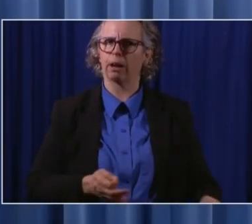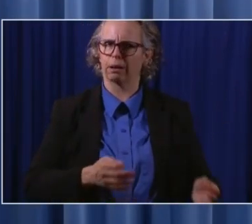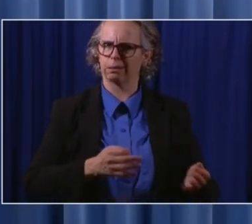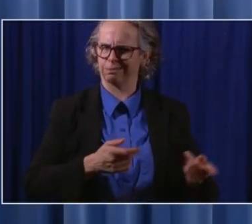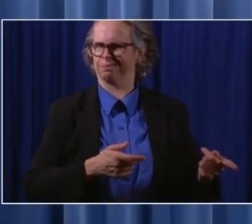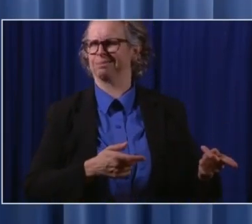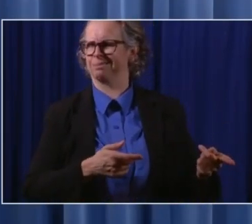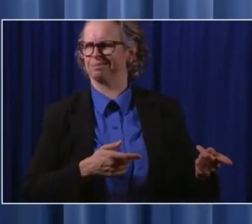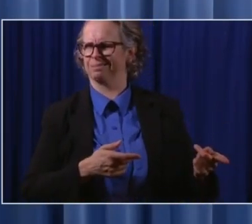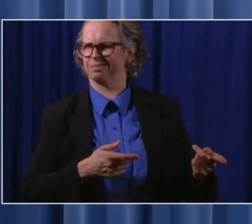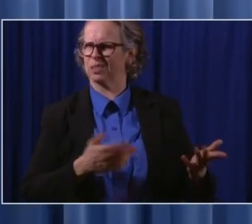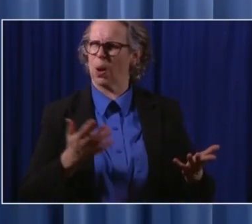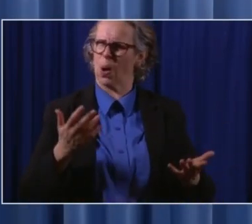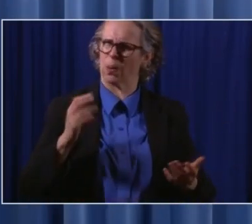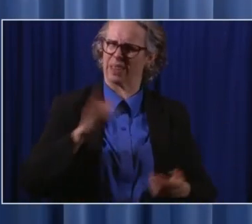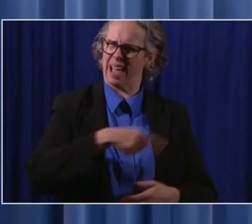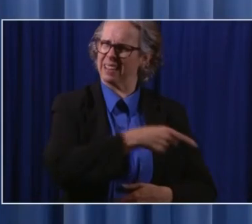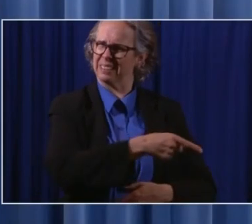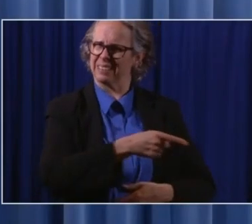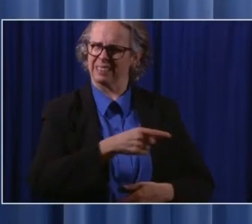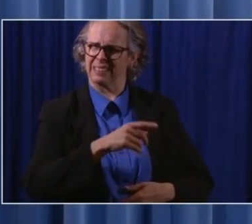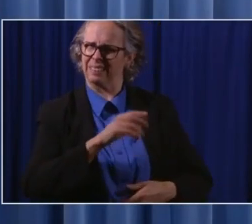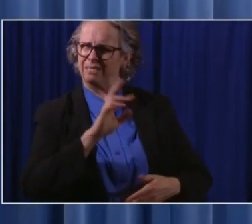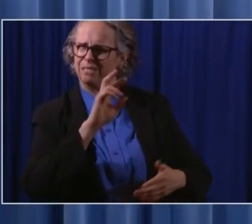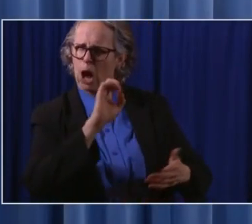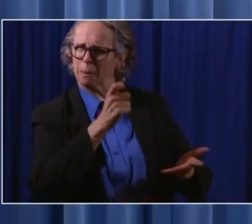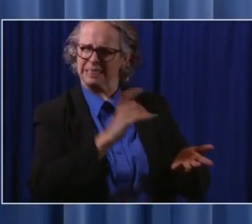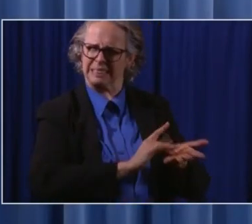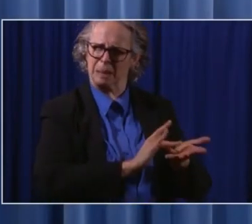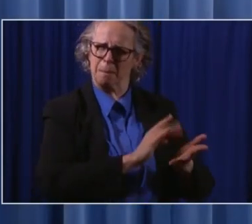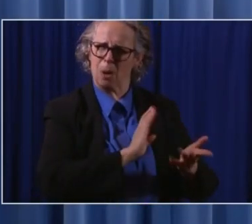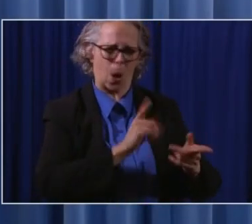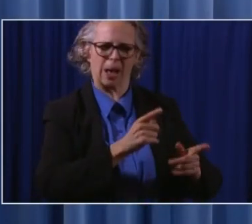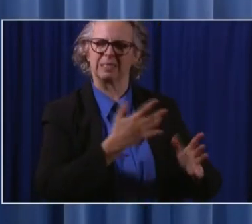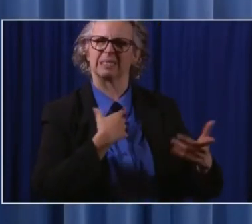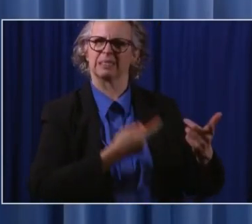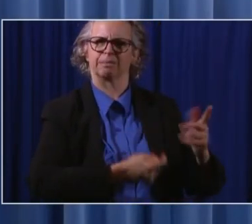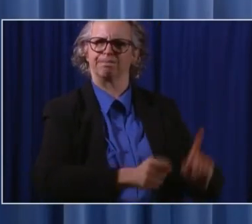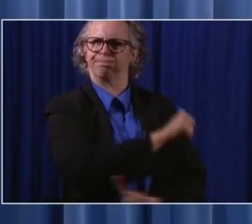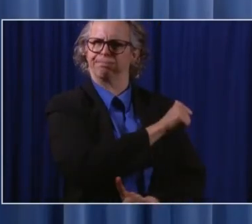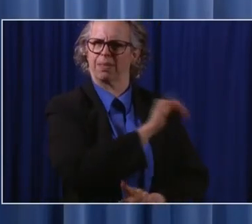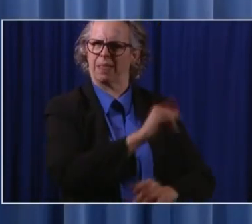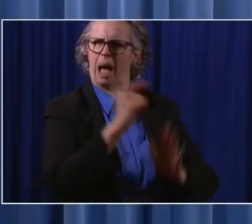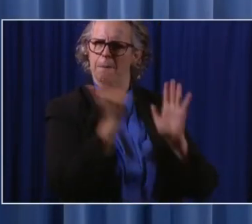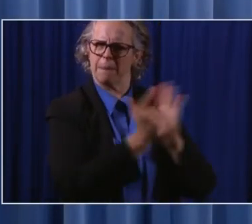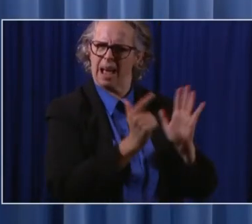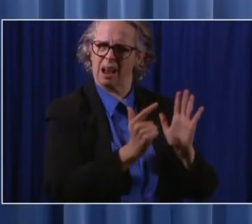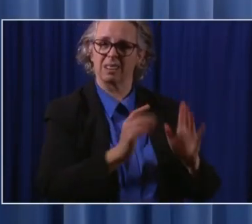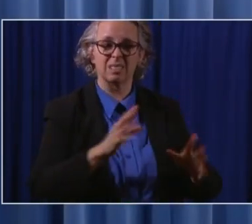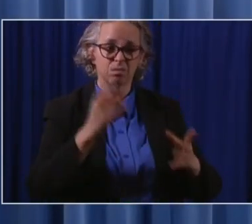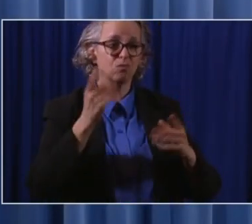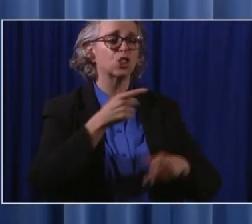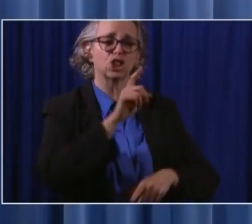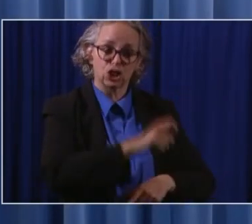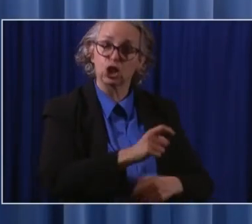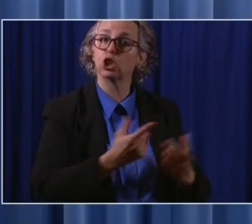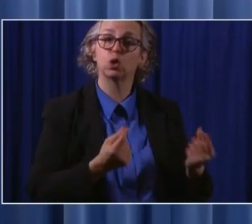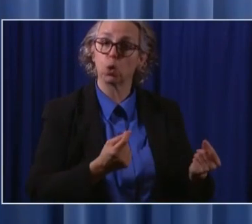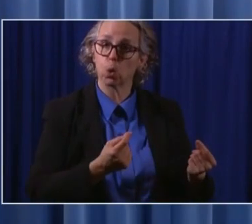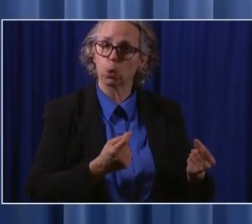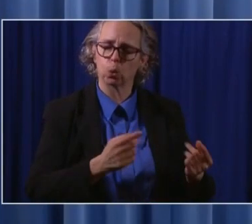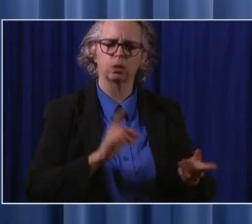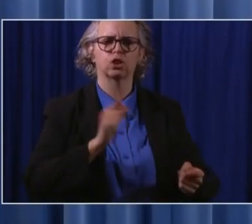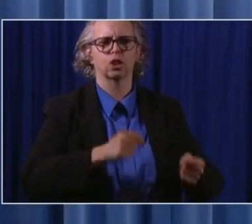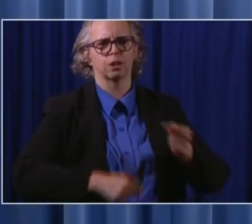back, I did not tell them what the right answer should be. What I said is you should go about the